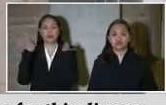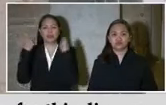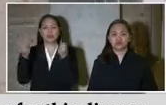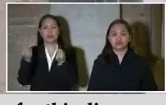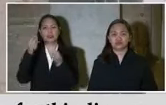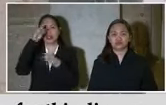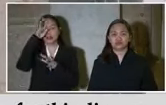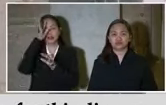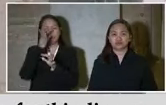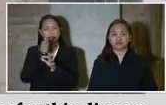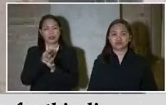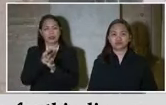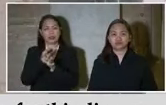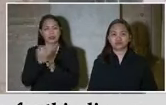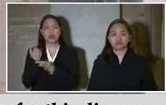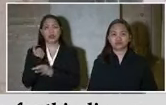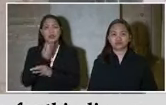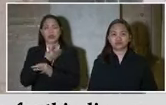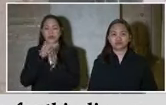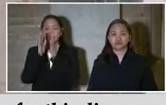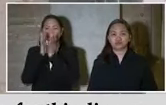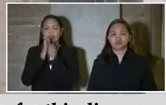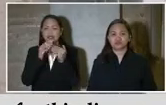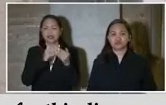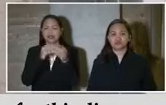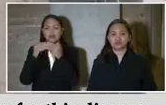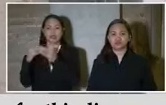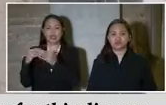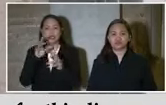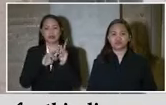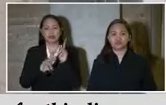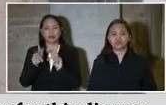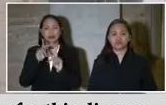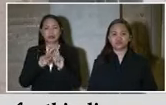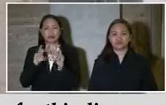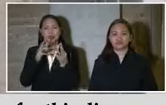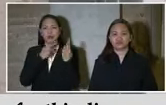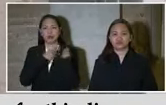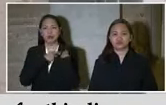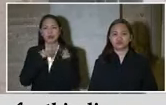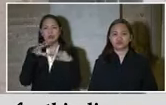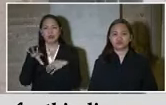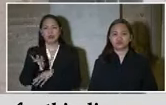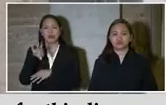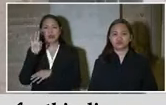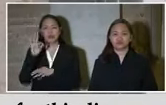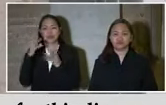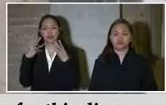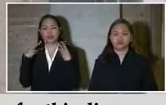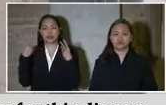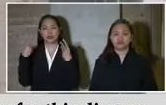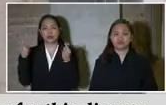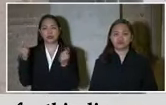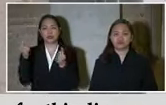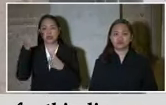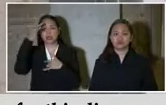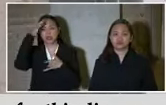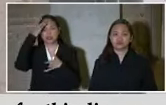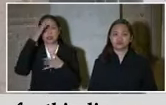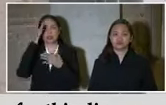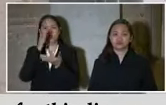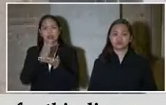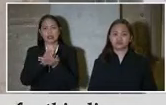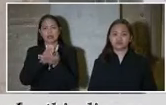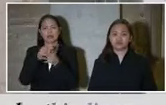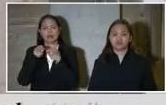faith. We pray that you guide the people tasked to find cures for this disease and to stem